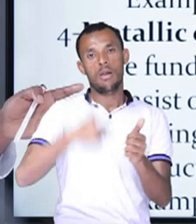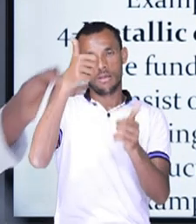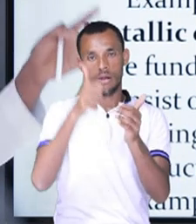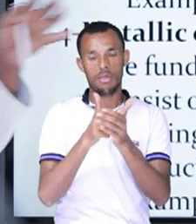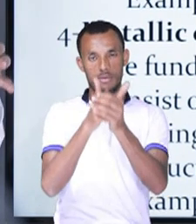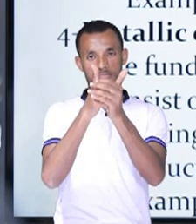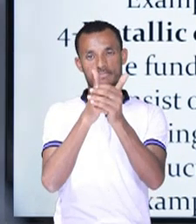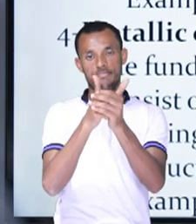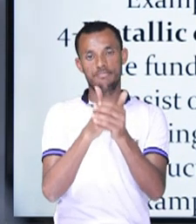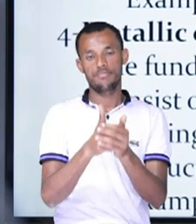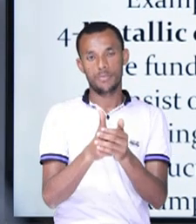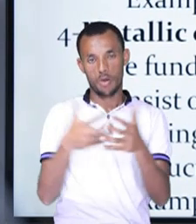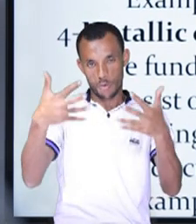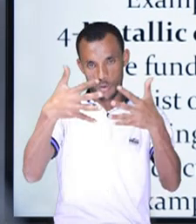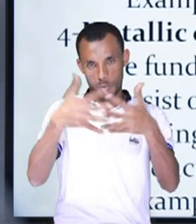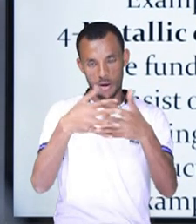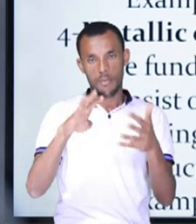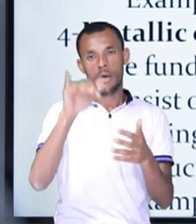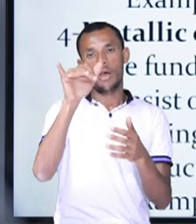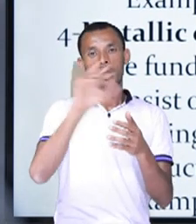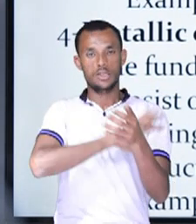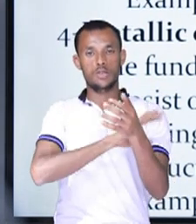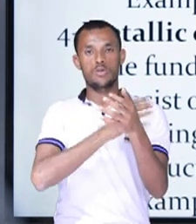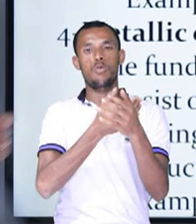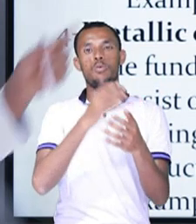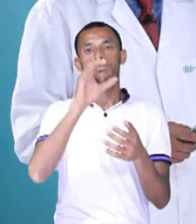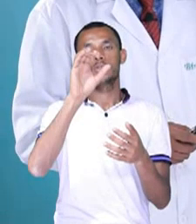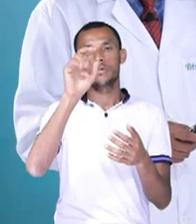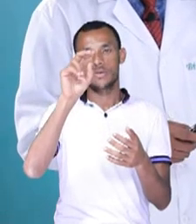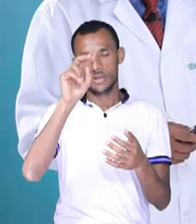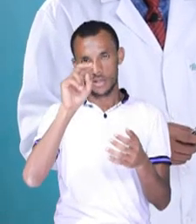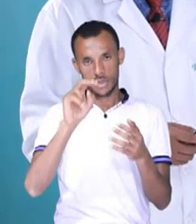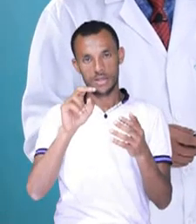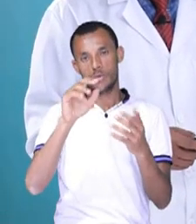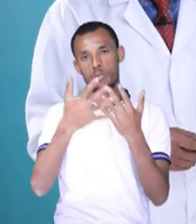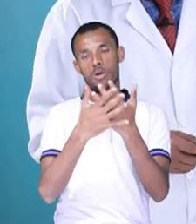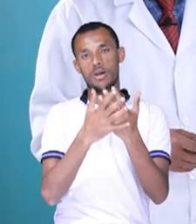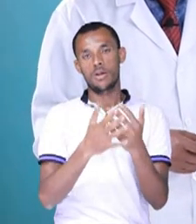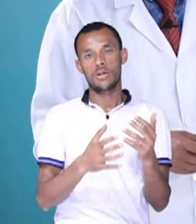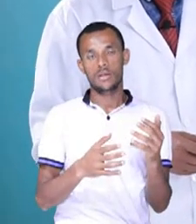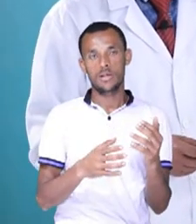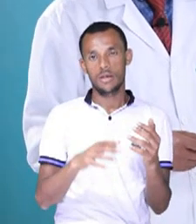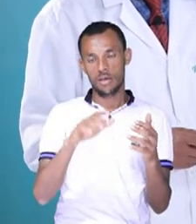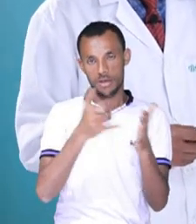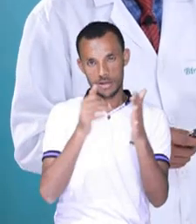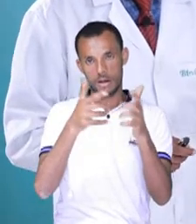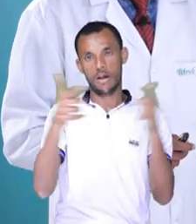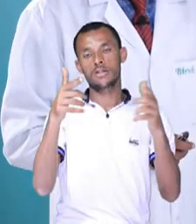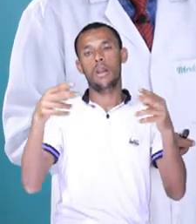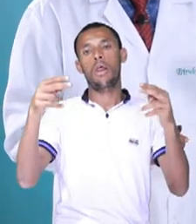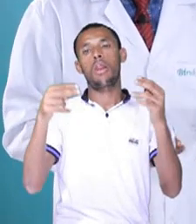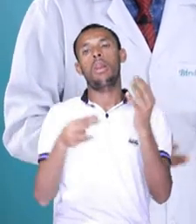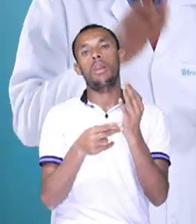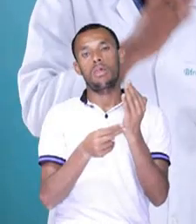atom combined by a strong covalent bonds. Consist of atoms held together in a large network